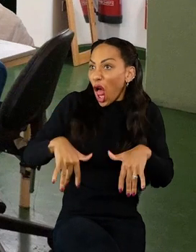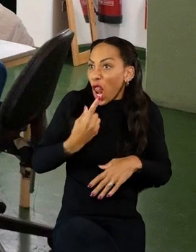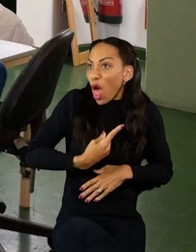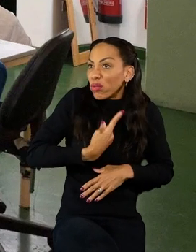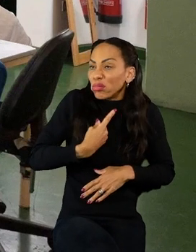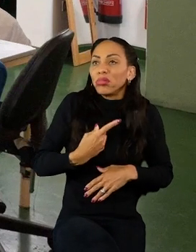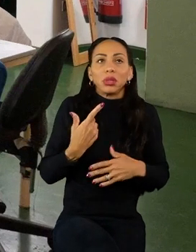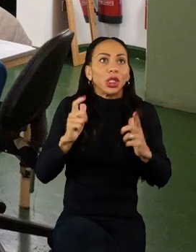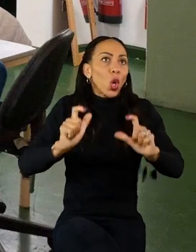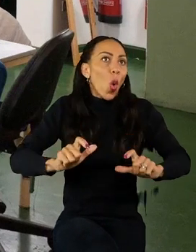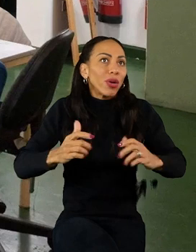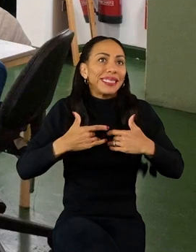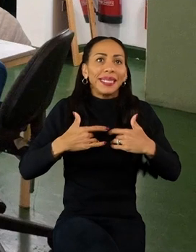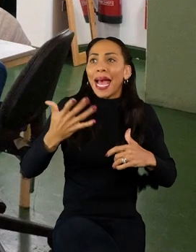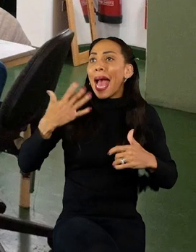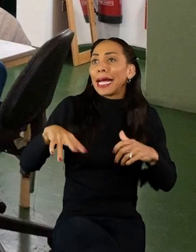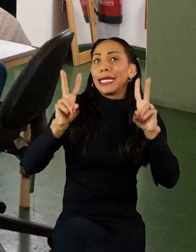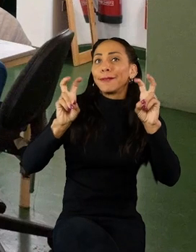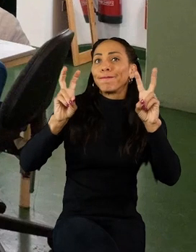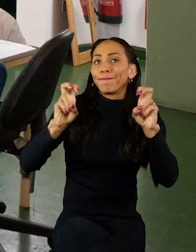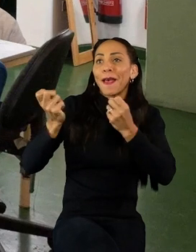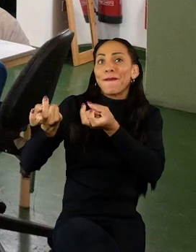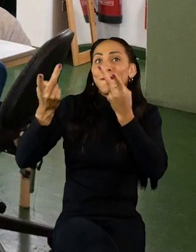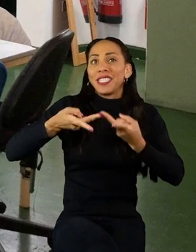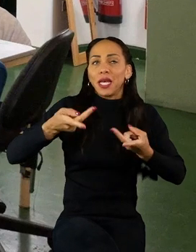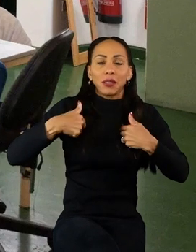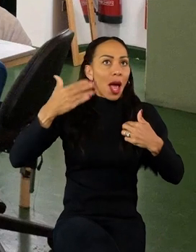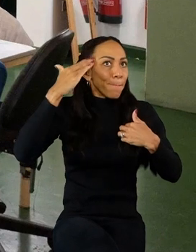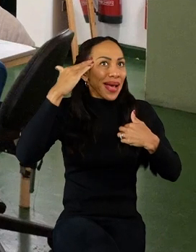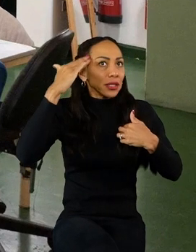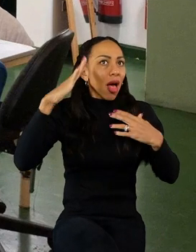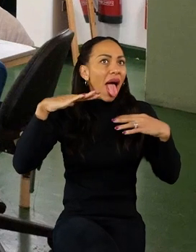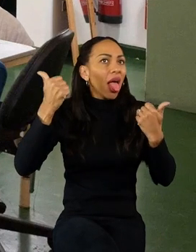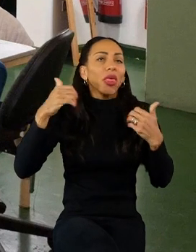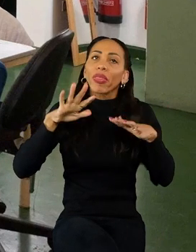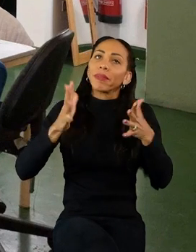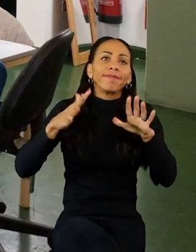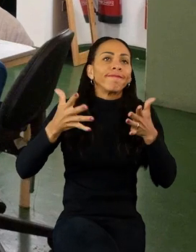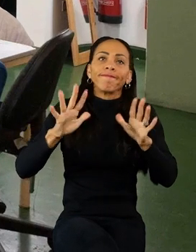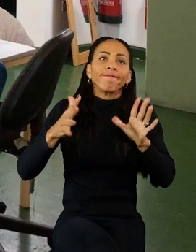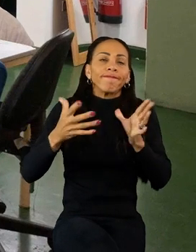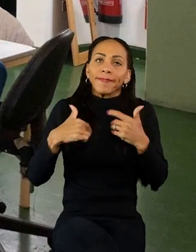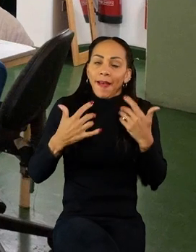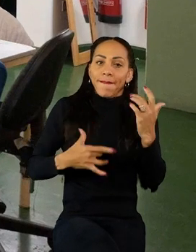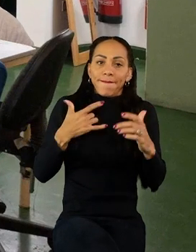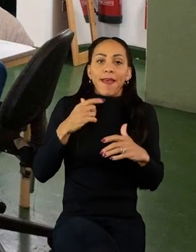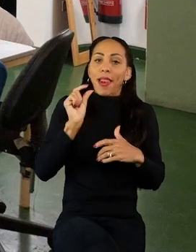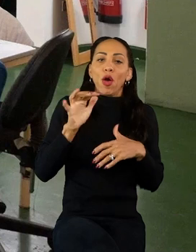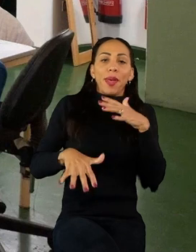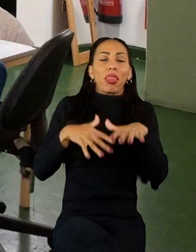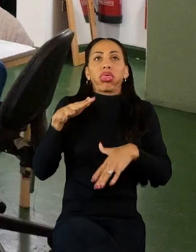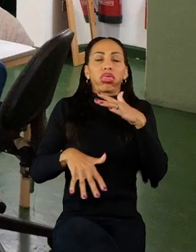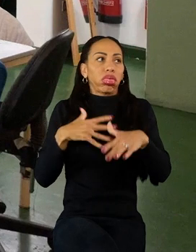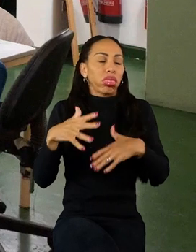really. My mental health is suffering. I'm feeling a little, you know, I offer these sort of